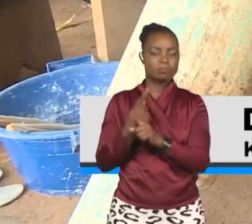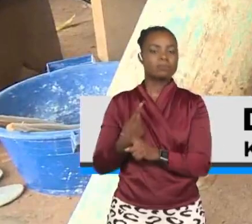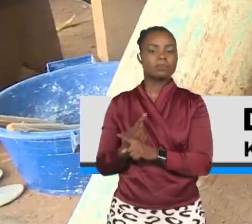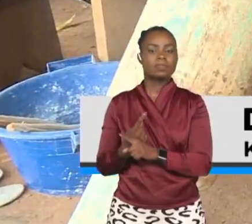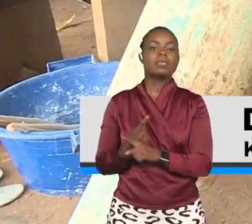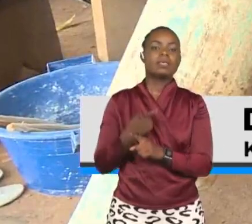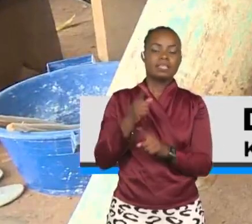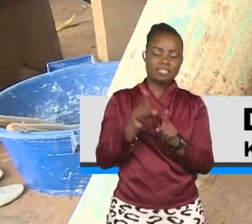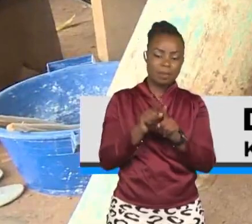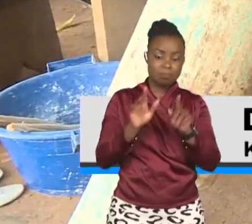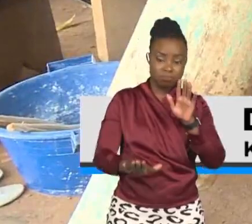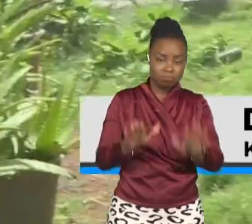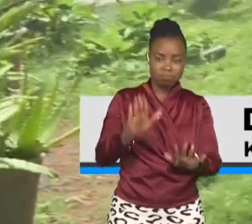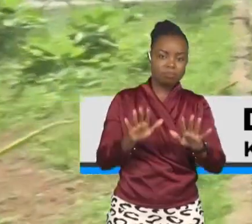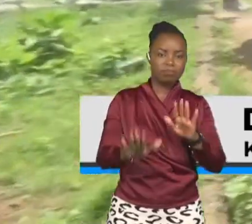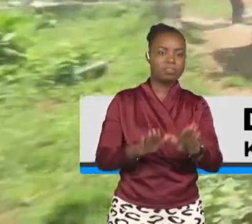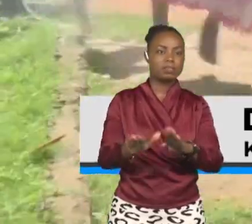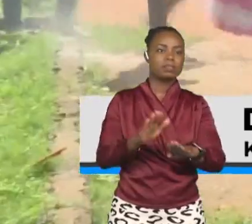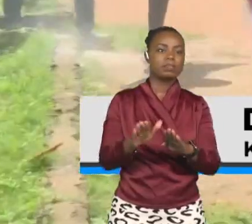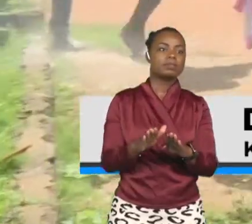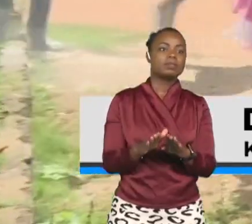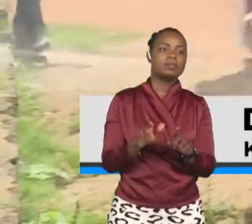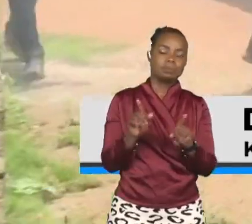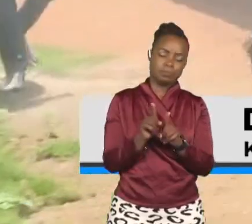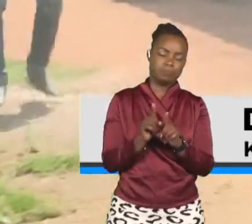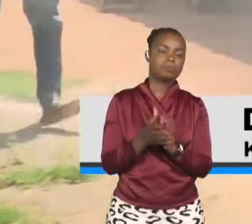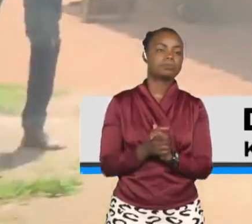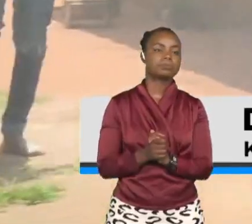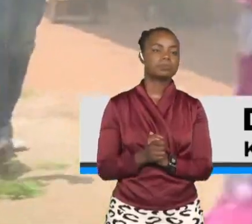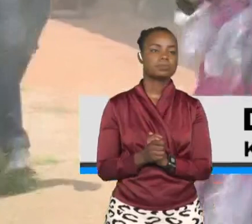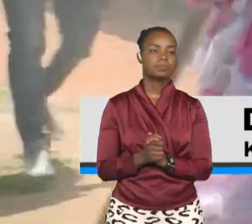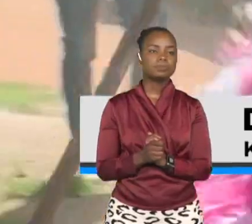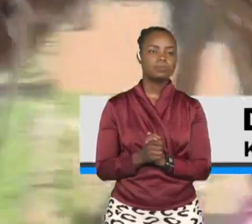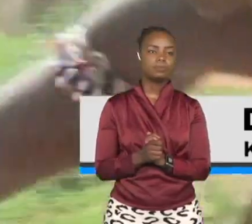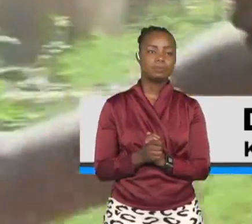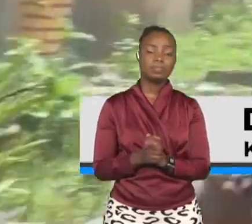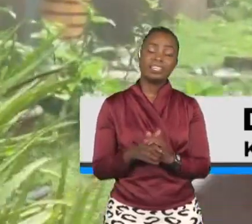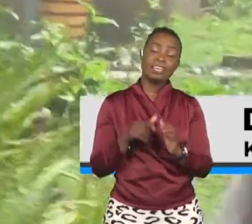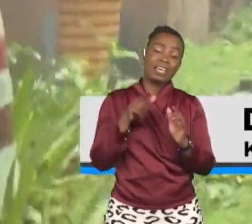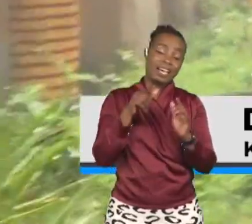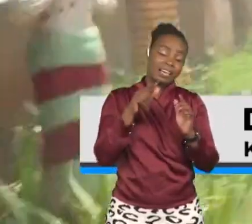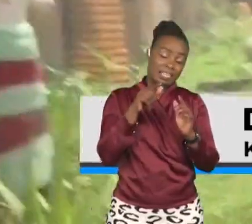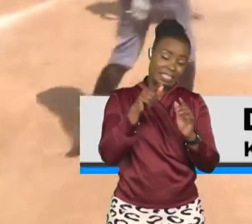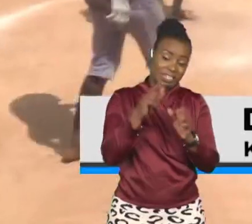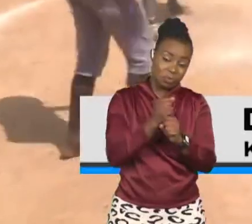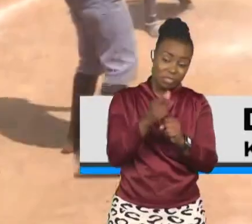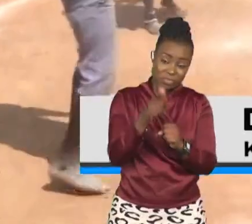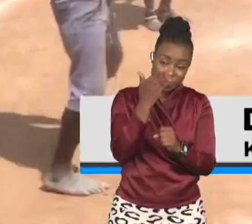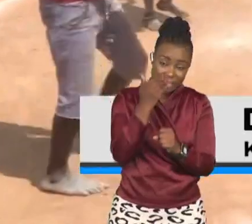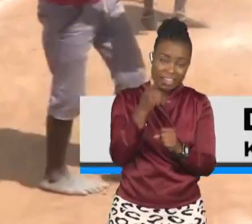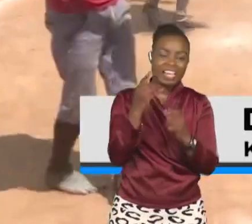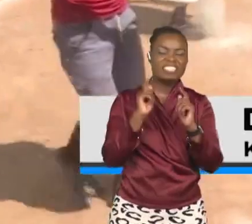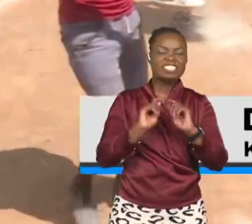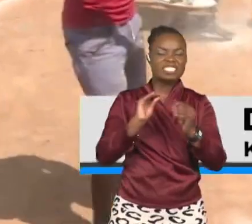they stamp their feet in the eastern Ivorian town of Anyansui. They are training to become certified comians